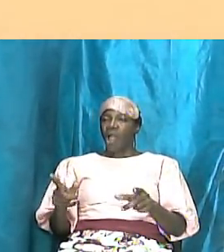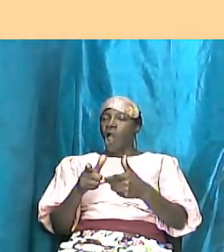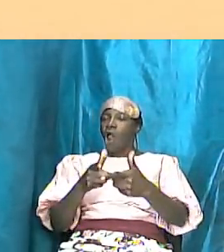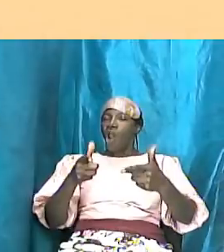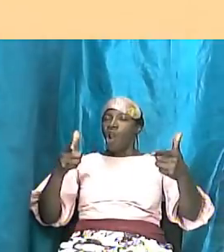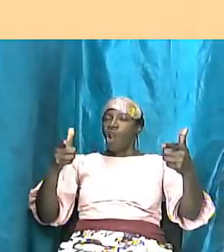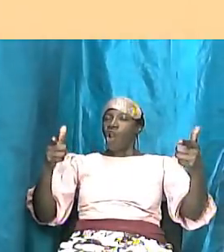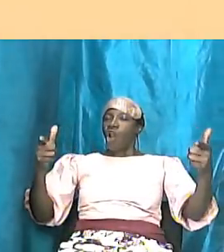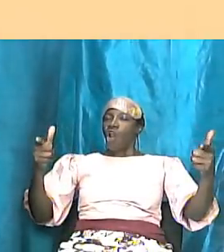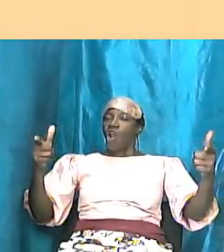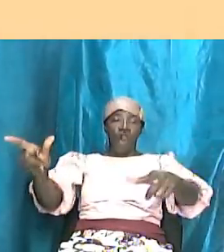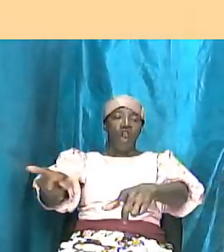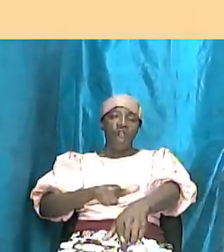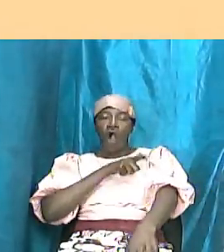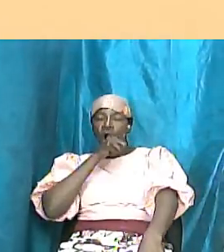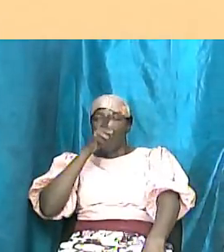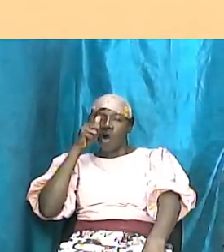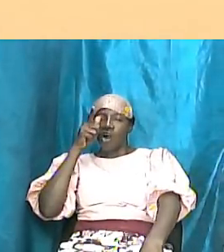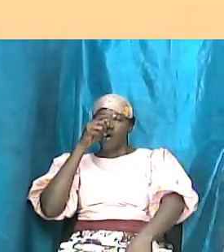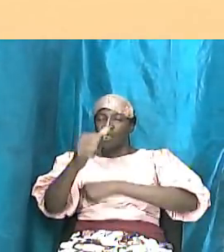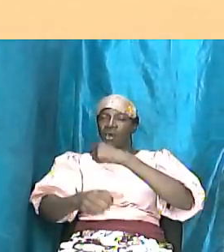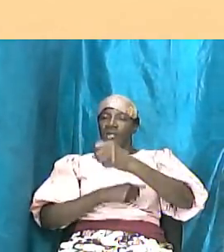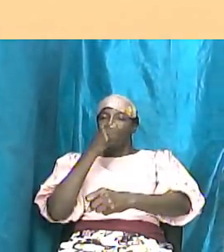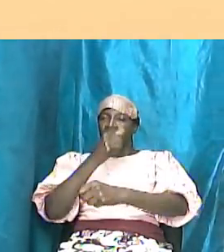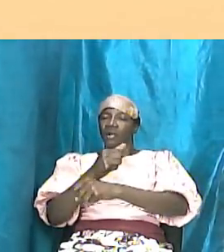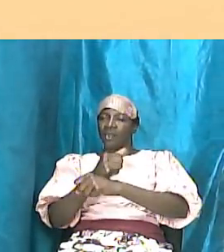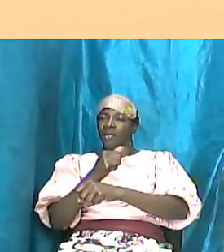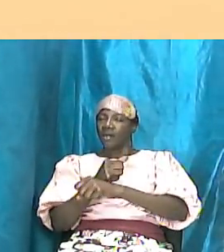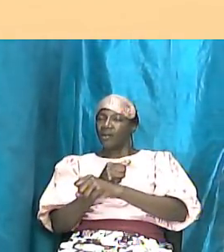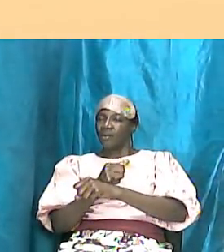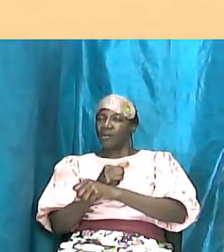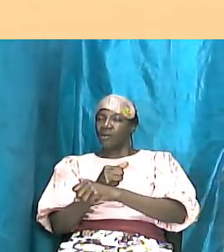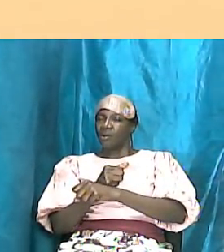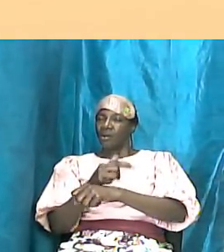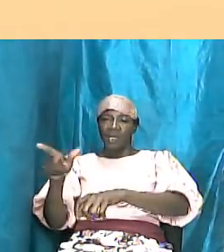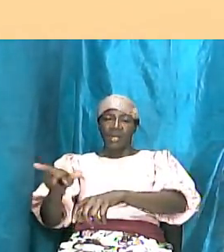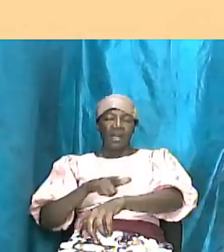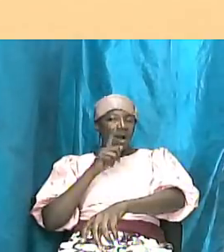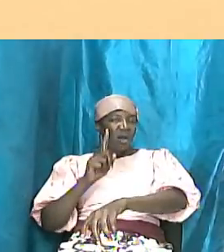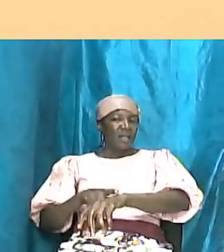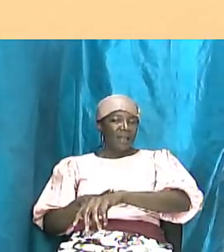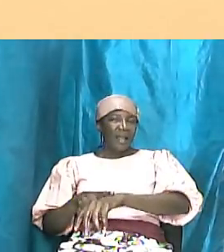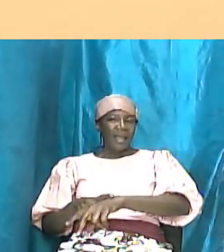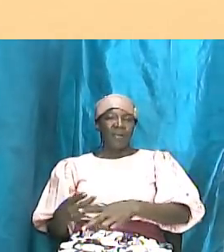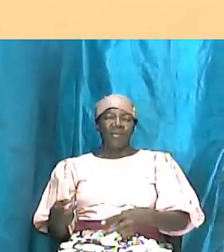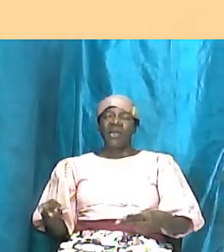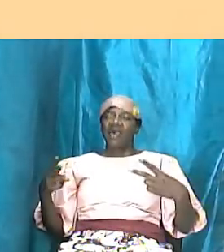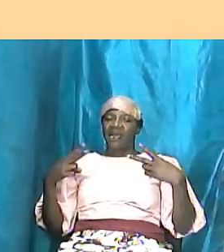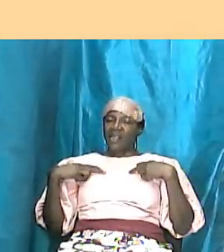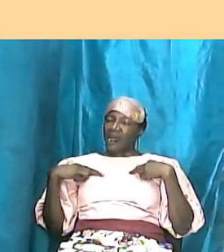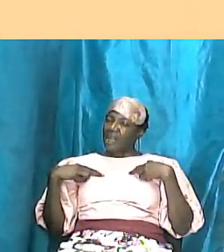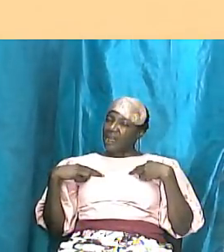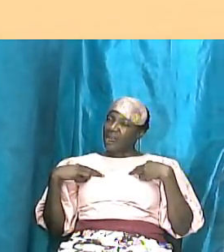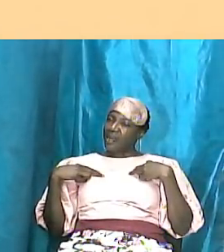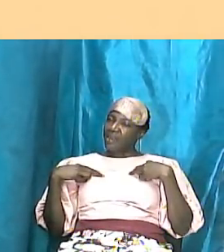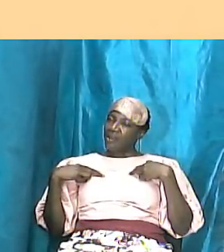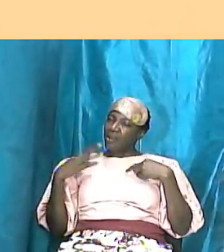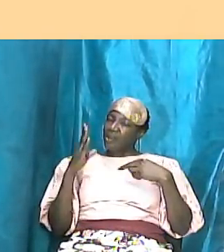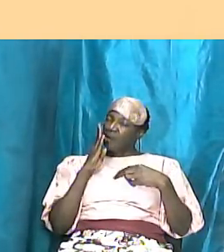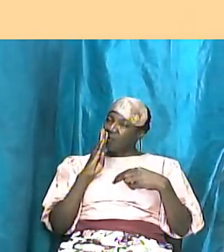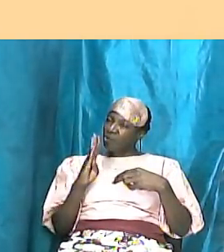that only show us, brothers and sisters, that it had to be an